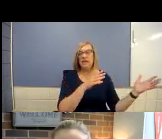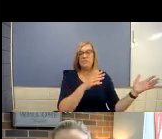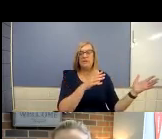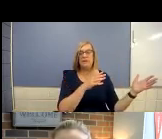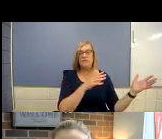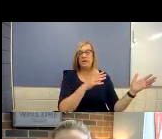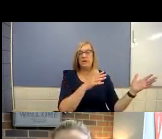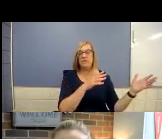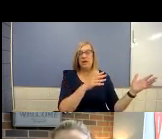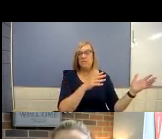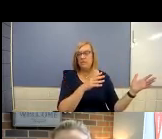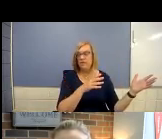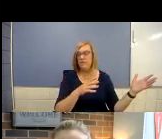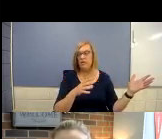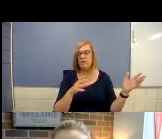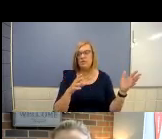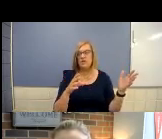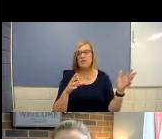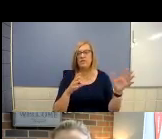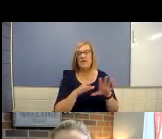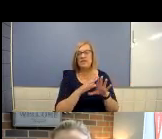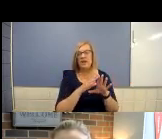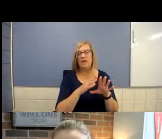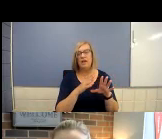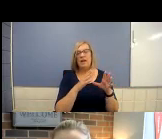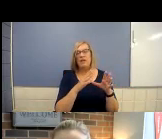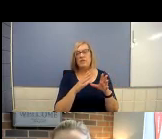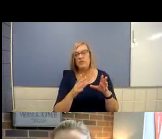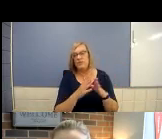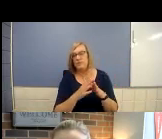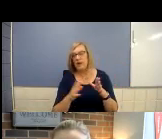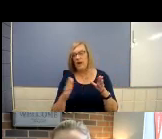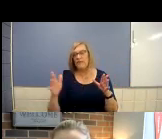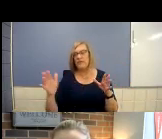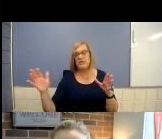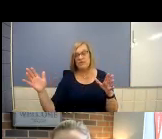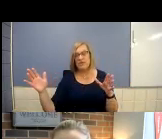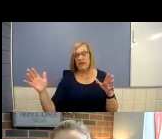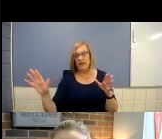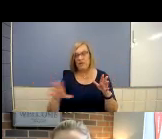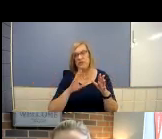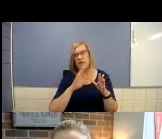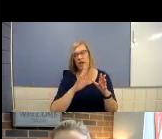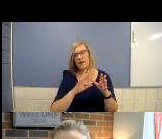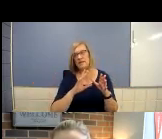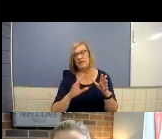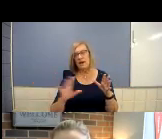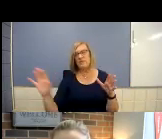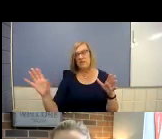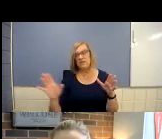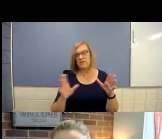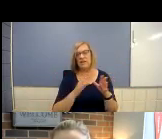can be flexible enough to go from the very formal structure of ASL to other versions of sign language